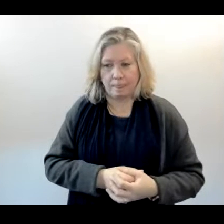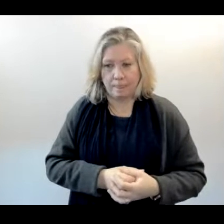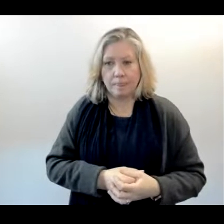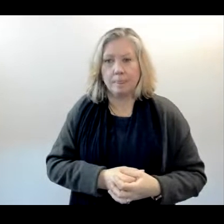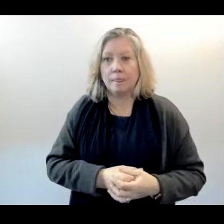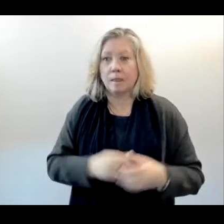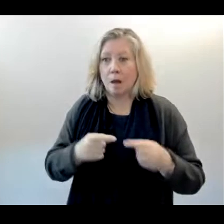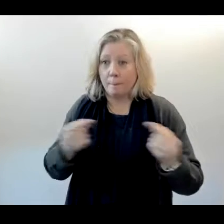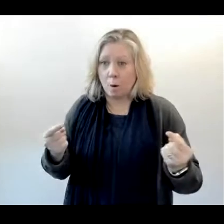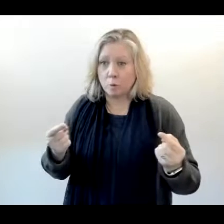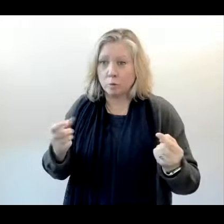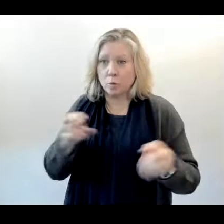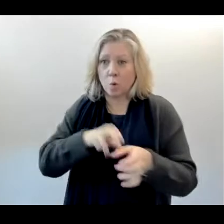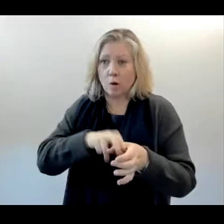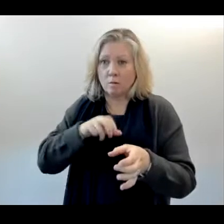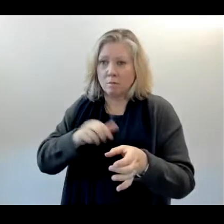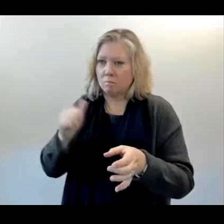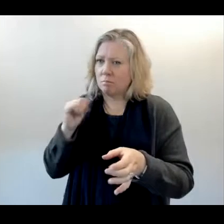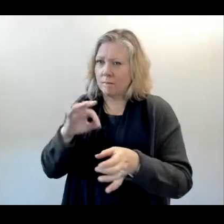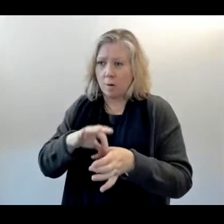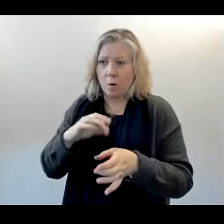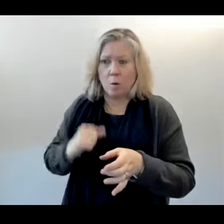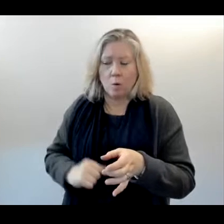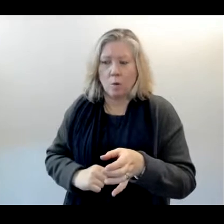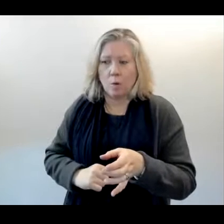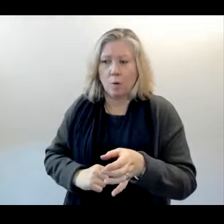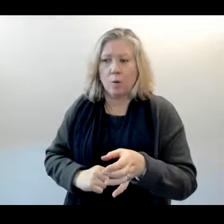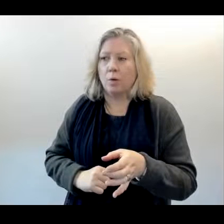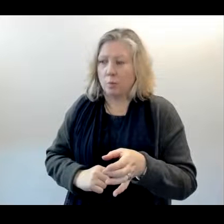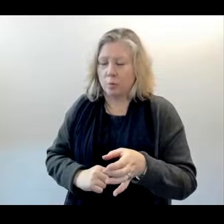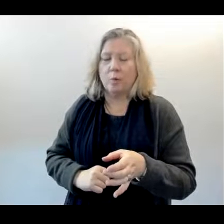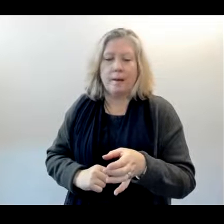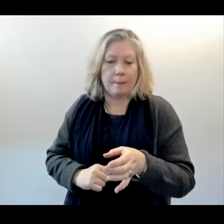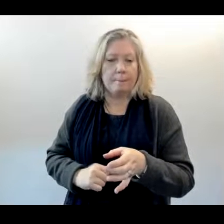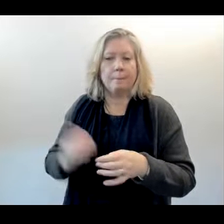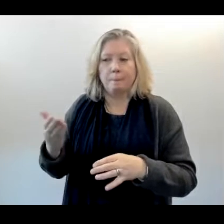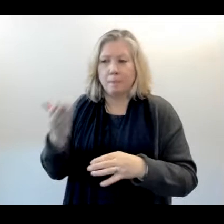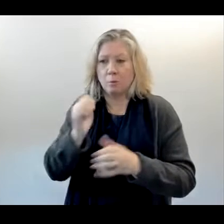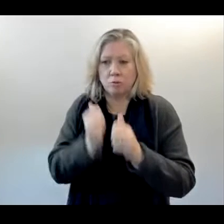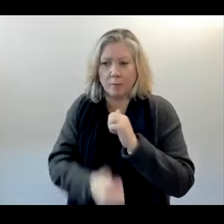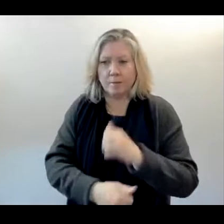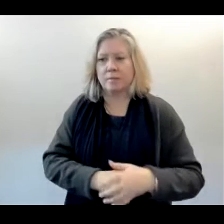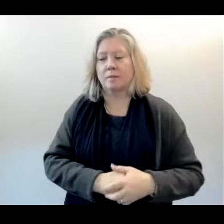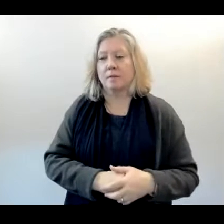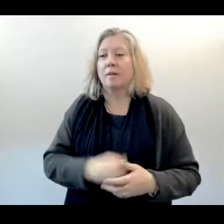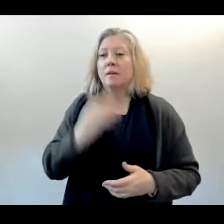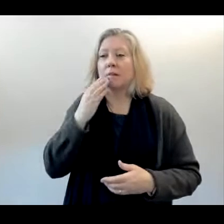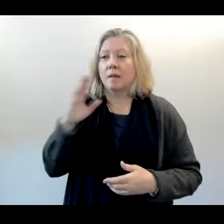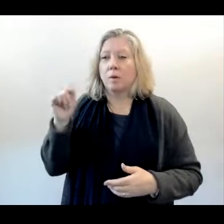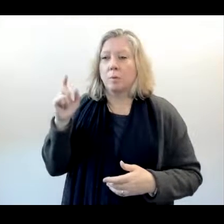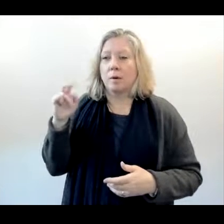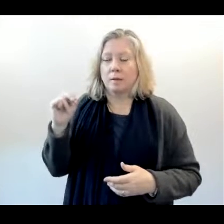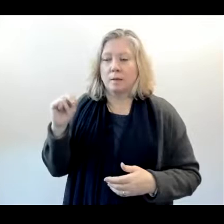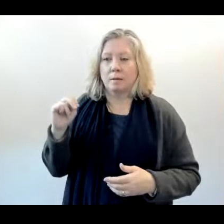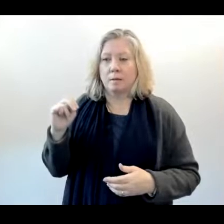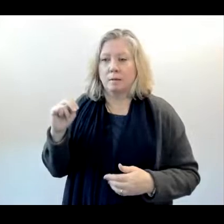Any opposed? Any abstentions? The motions carry. Thank you, Brandon. Thank